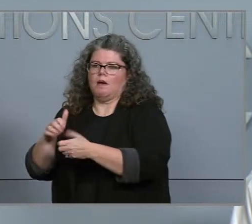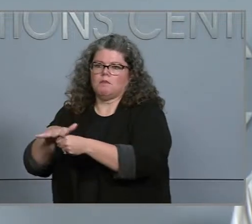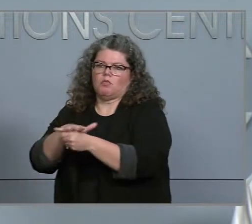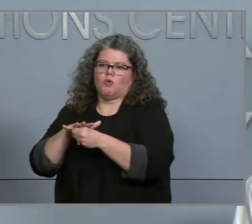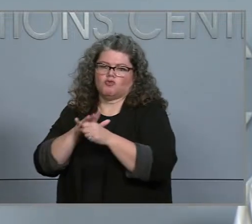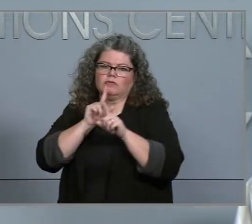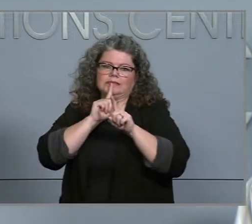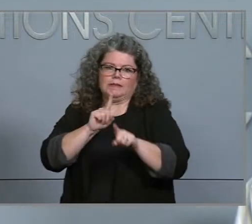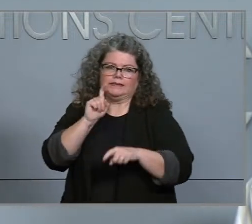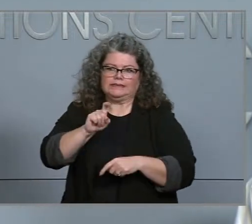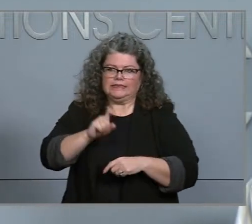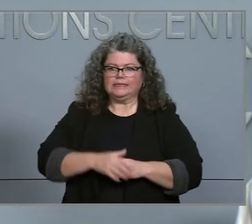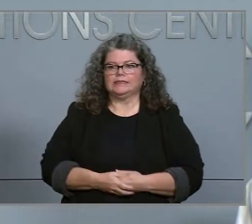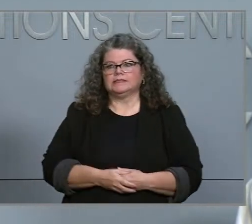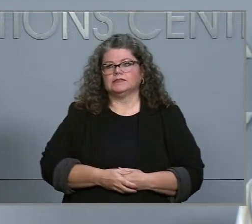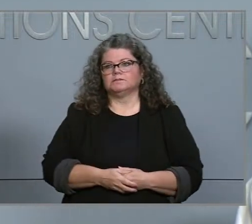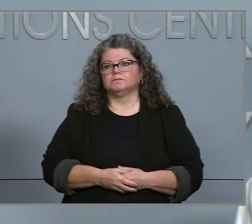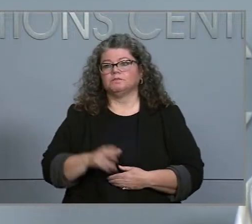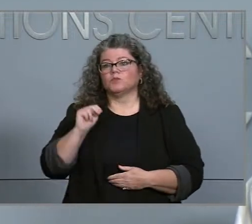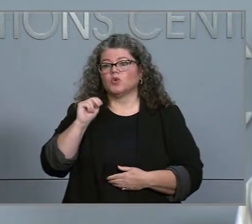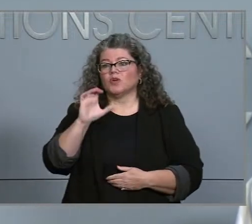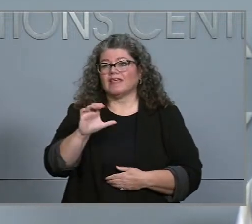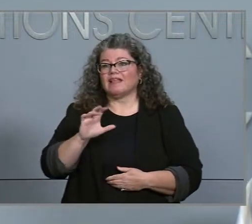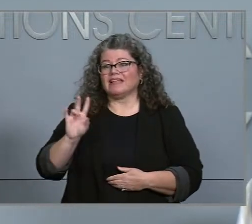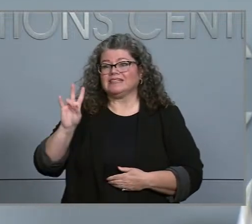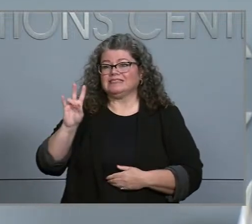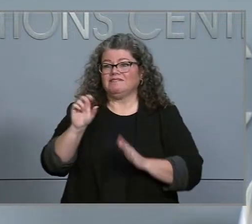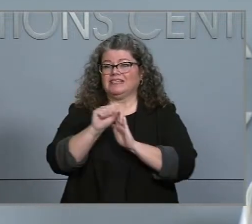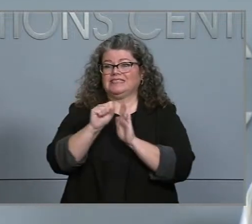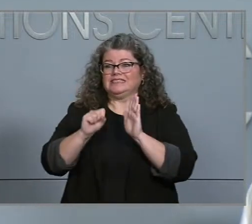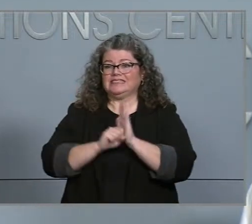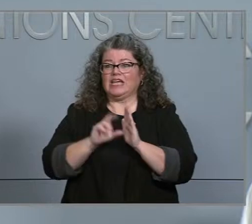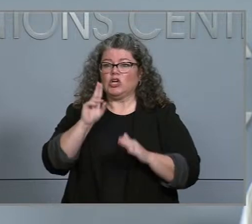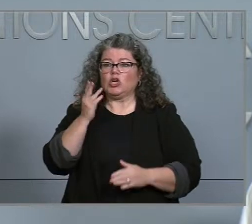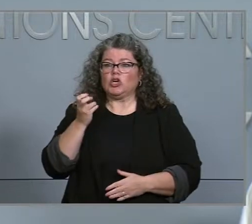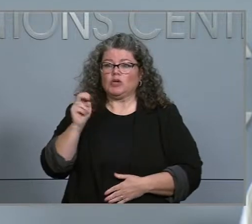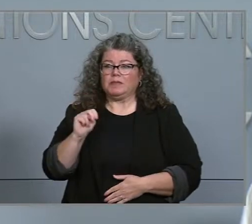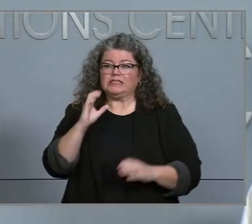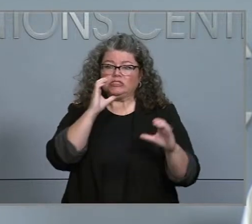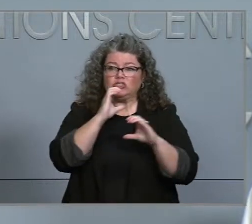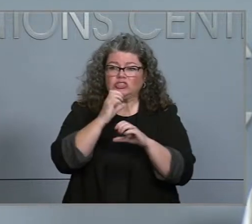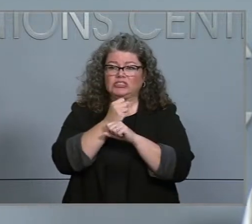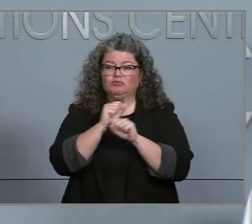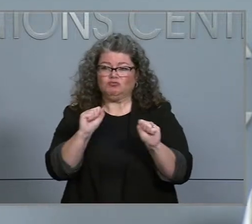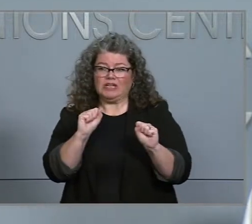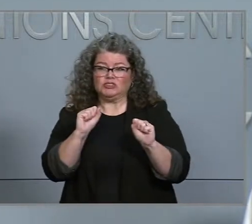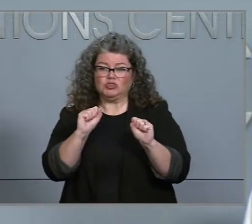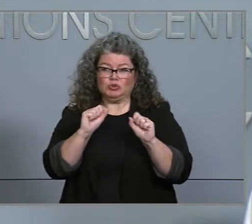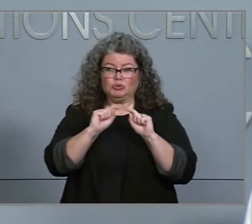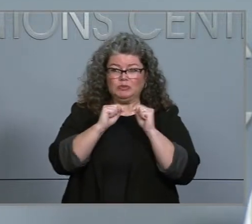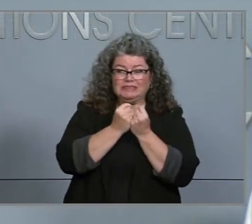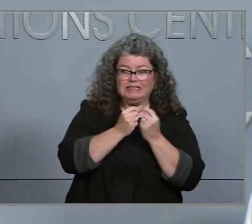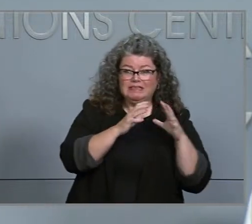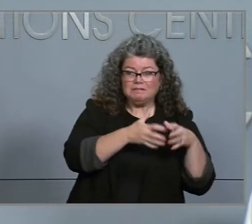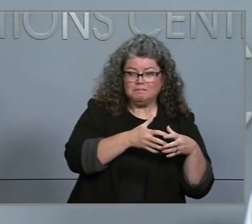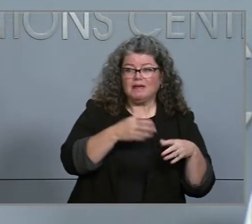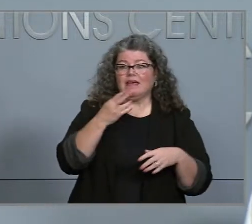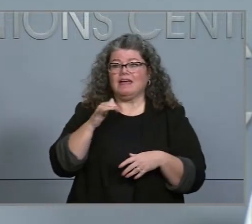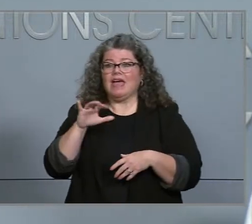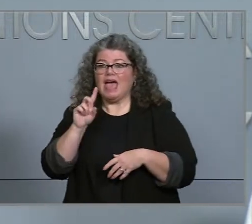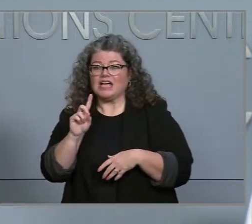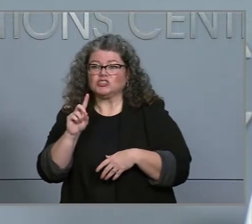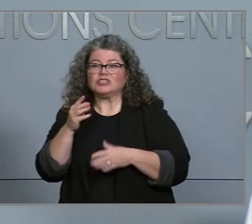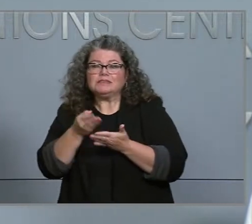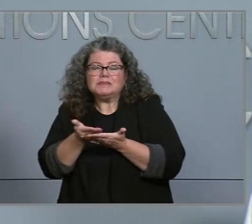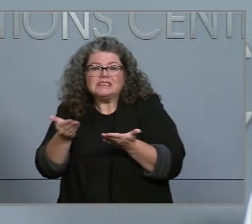needs. Components of North Carolina's 7 state urban search and rescue task forces and hazardous materials regional